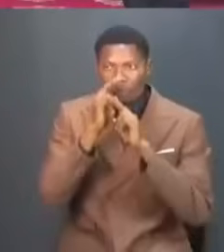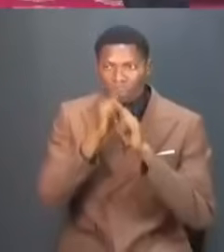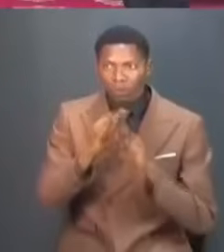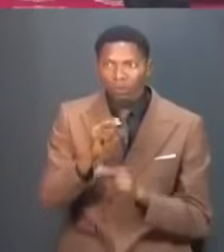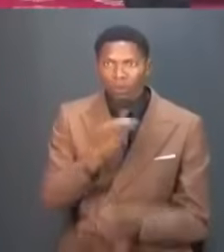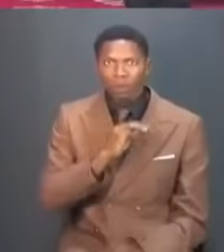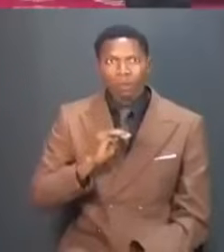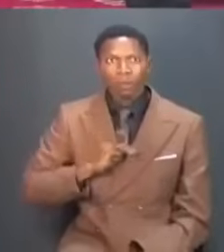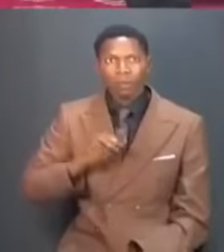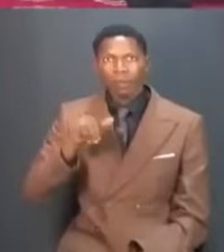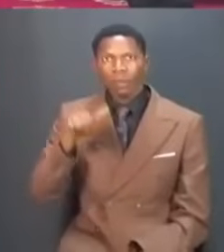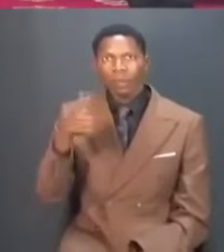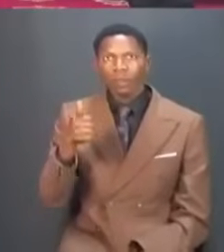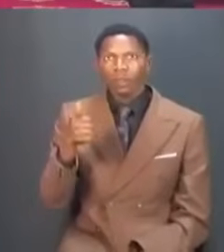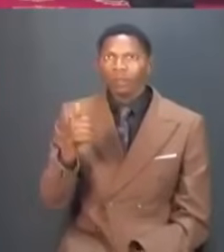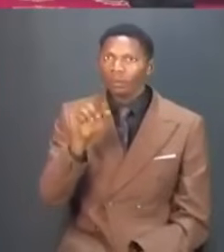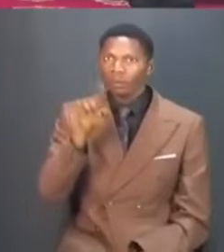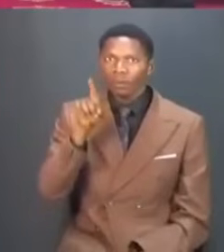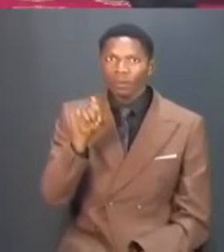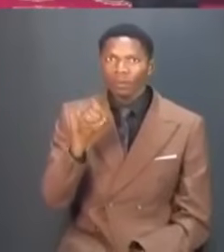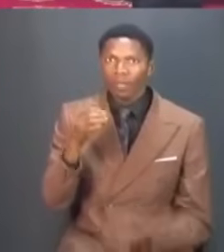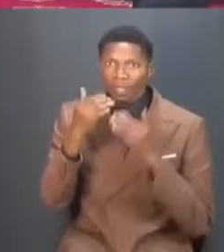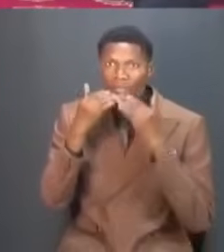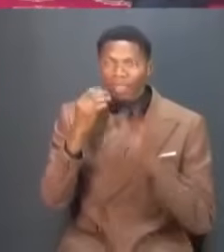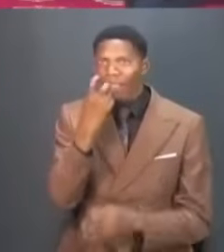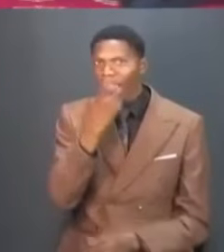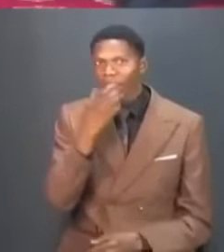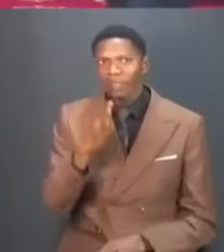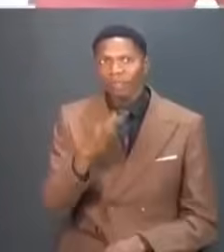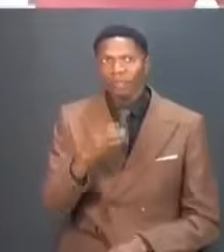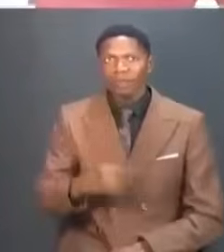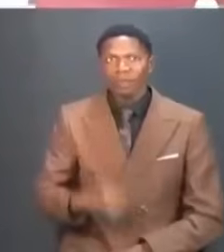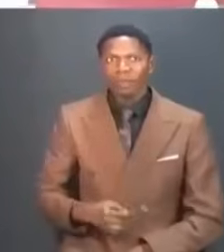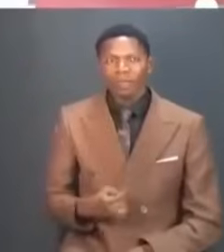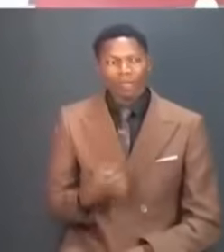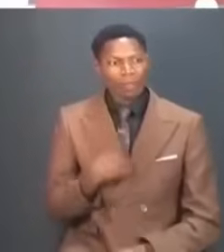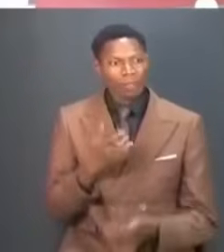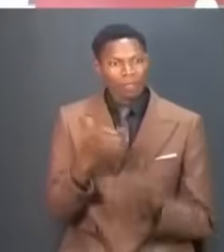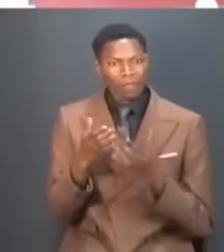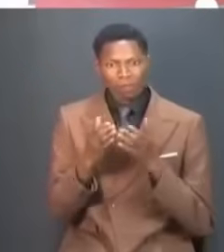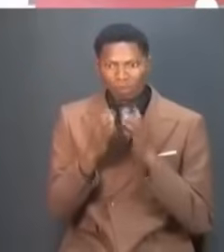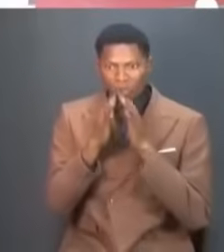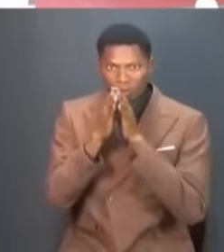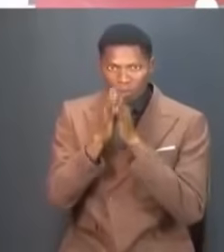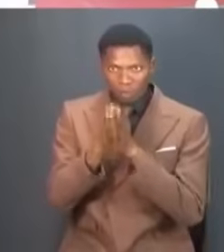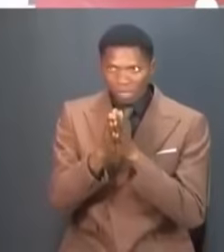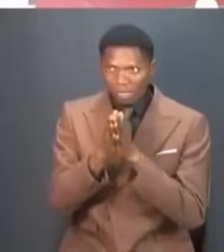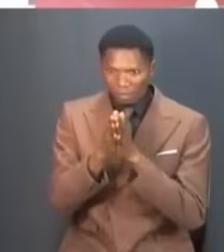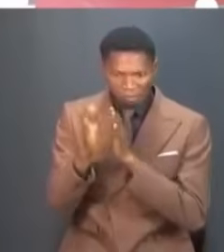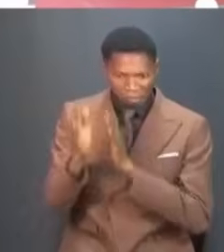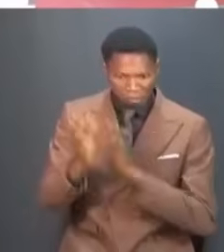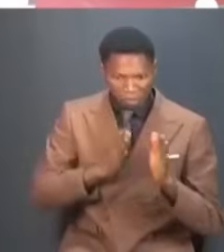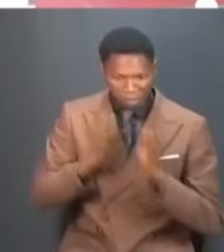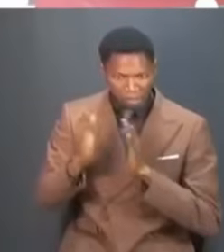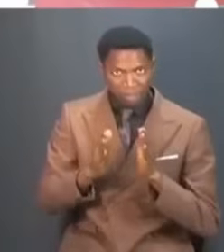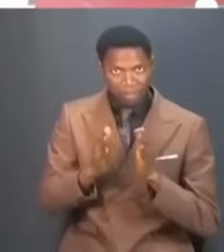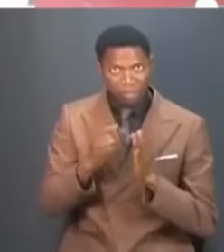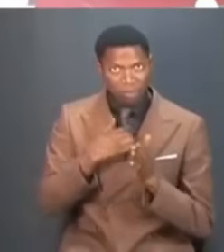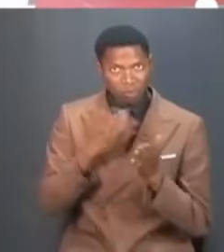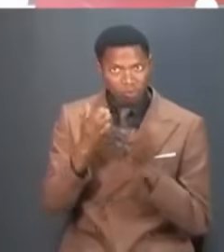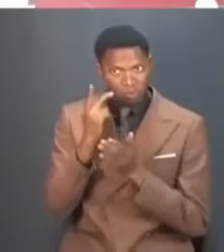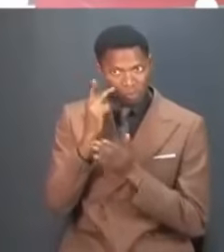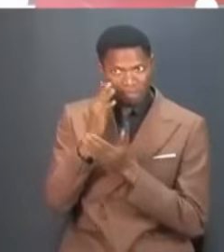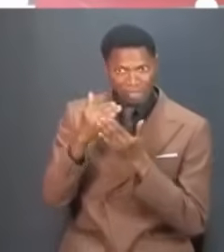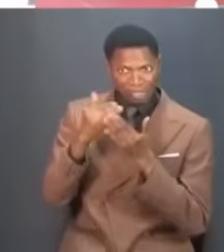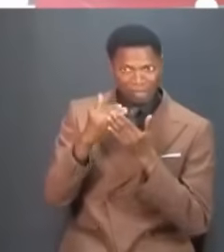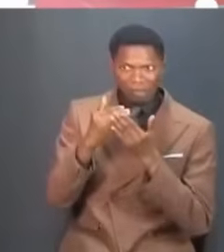supplementary question? Thank you, Mr. Speaker. Mr. Speaker, I only seek to ask the measures. Are we looking at some timelines,